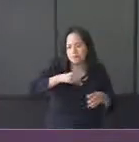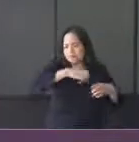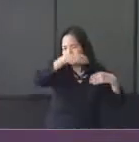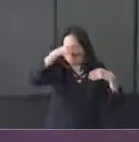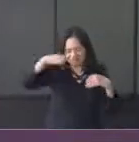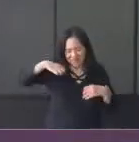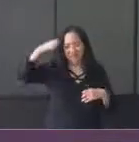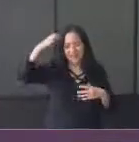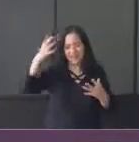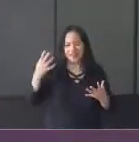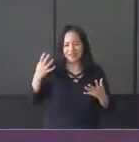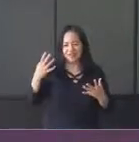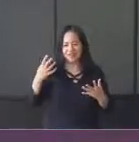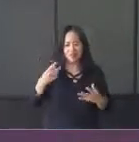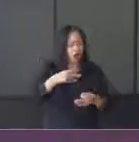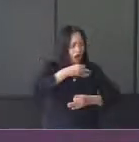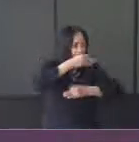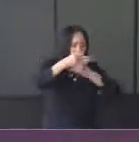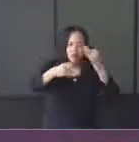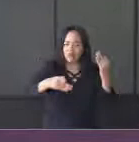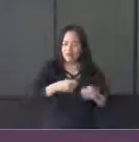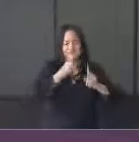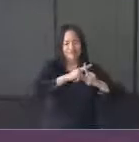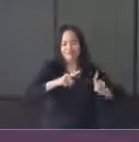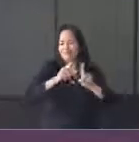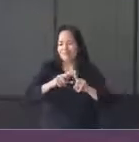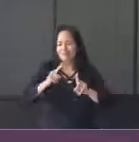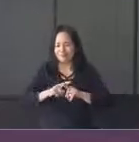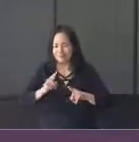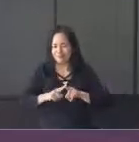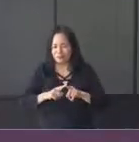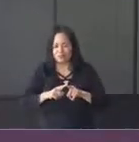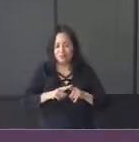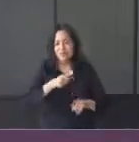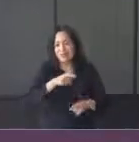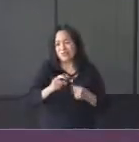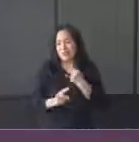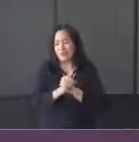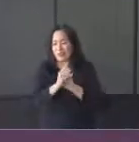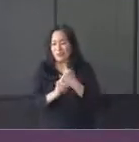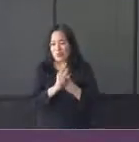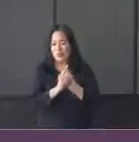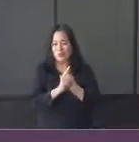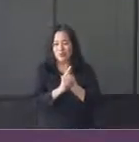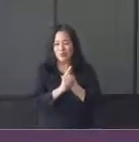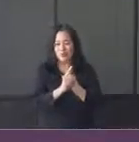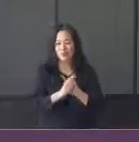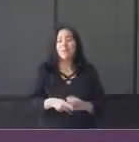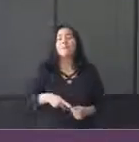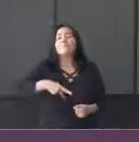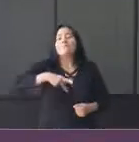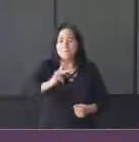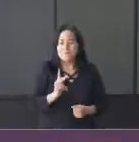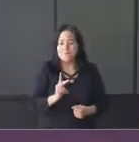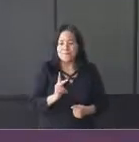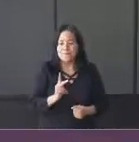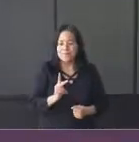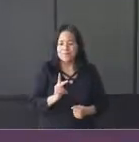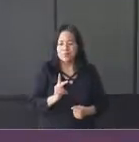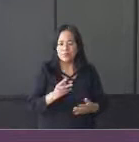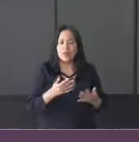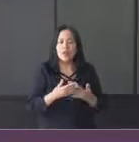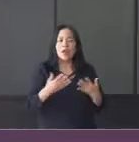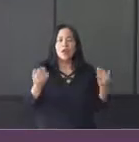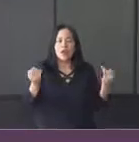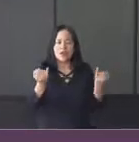So having this intersectional perspective is not only a challenge, but also gives